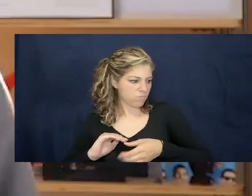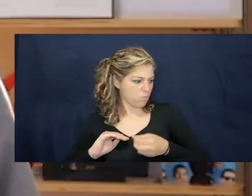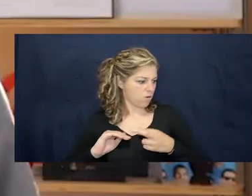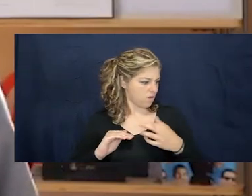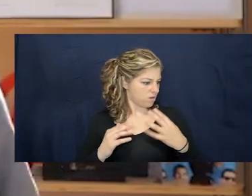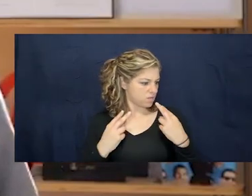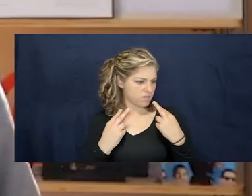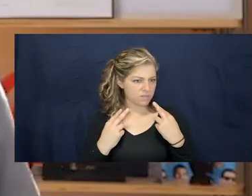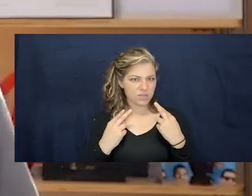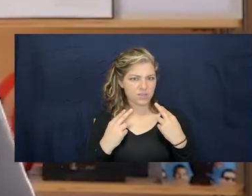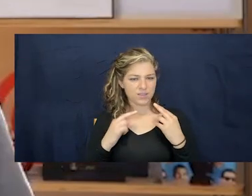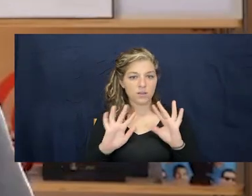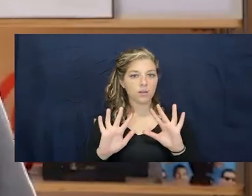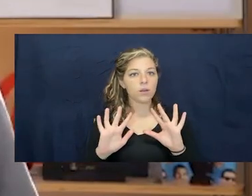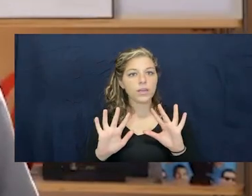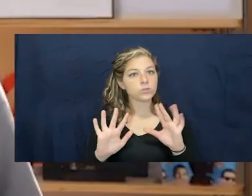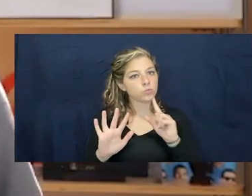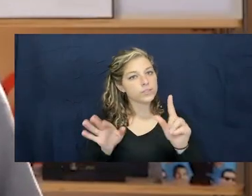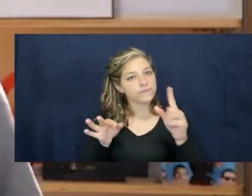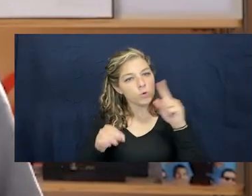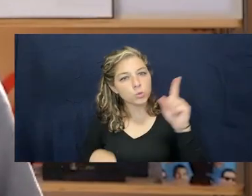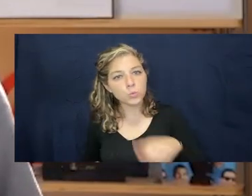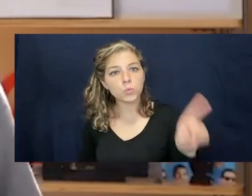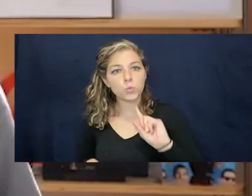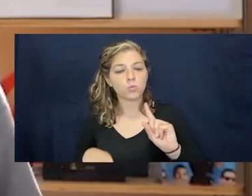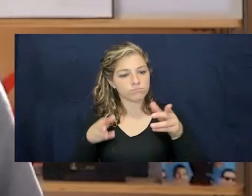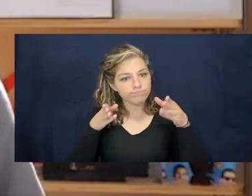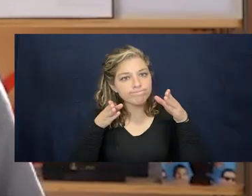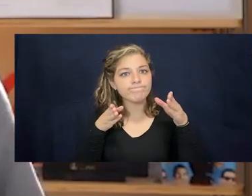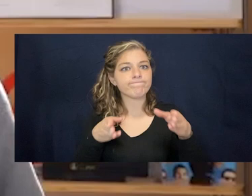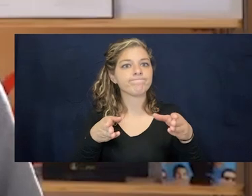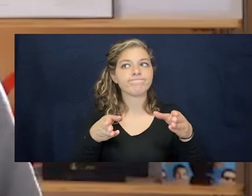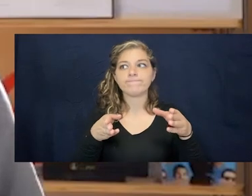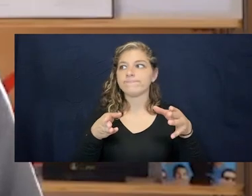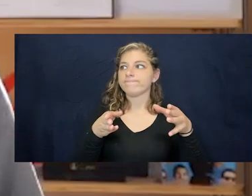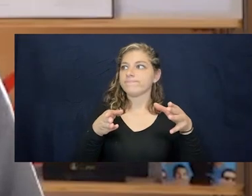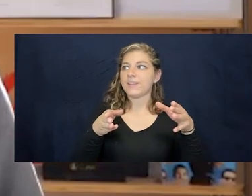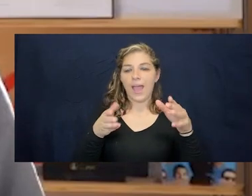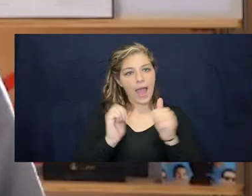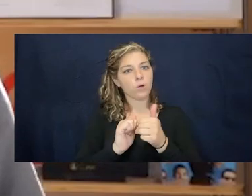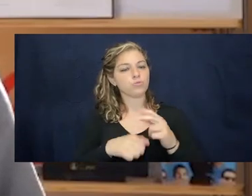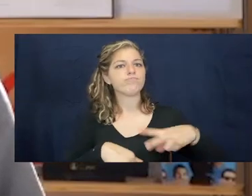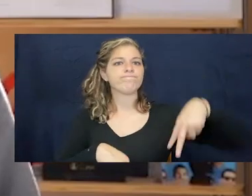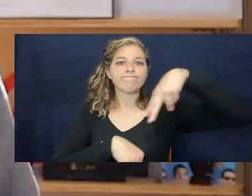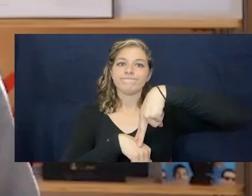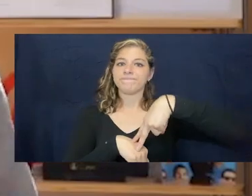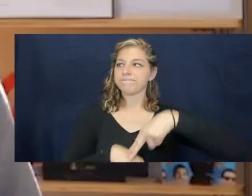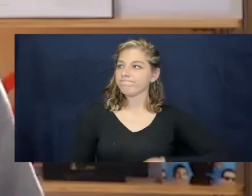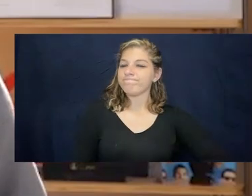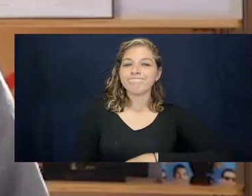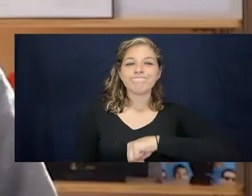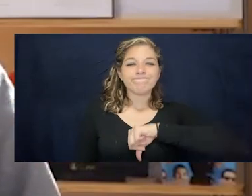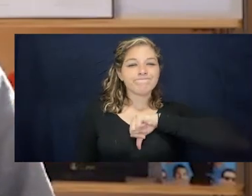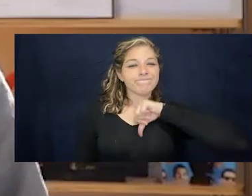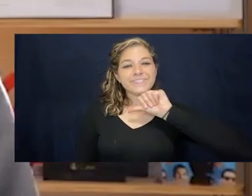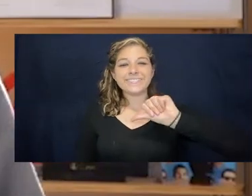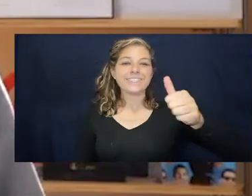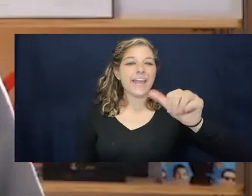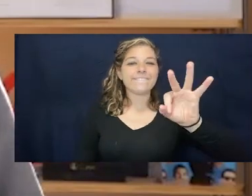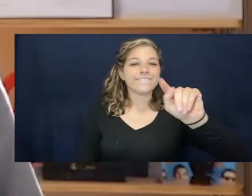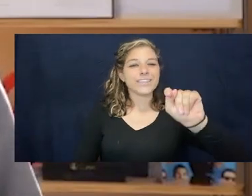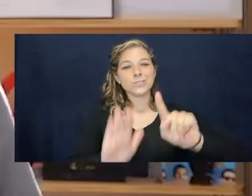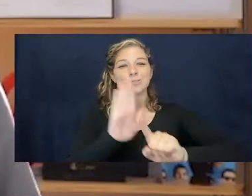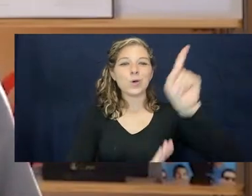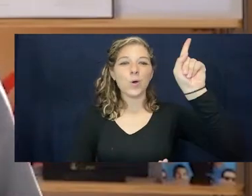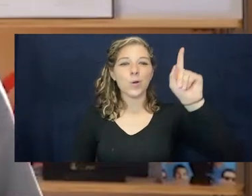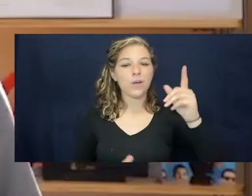othered or less than or invisible in any way. And it's a roadmap to really standing 10